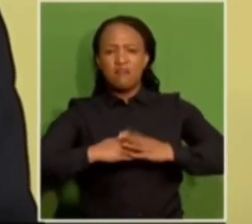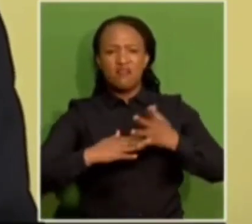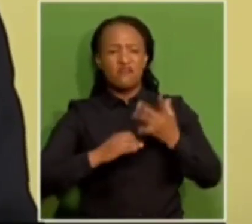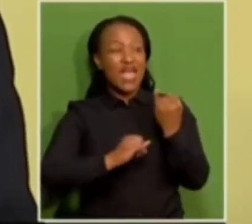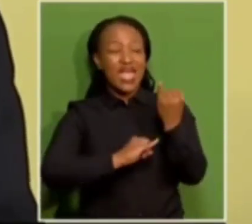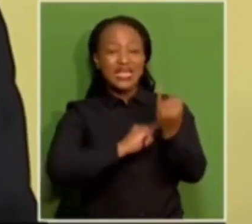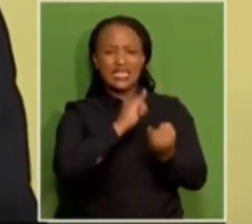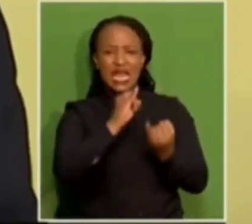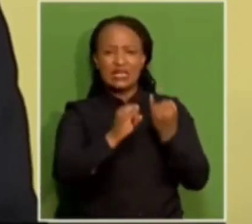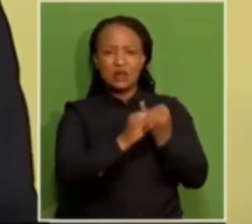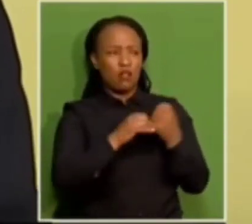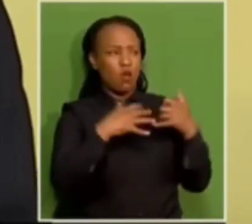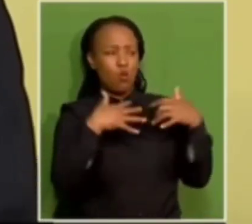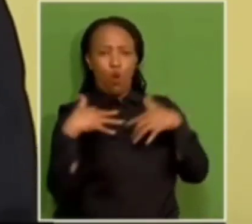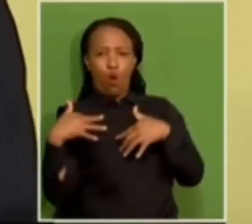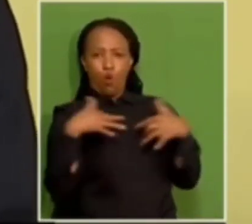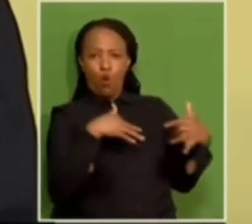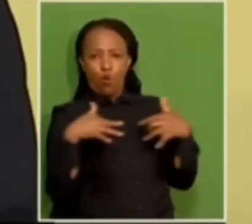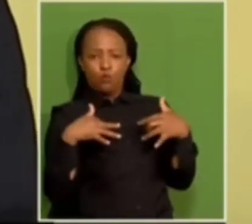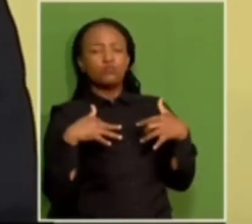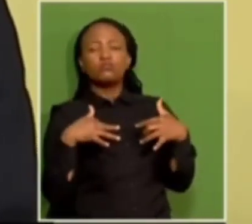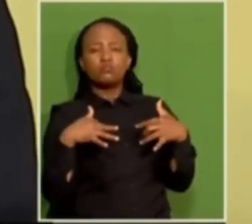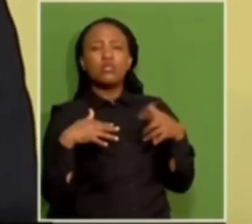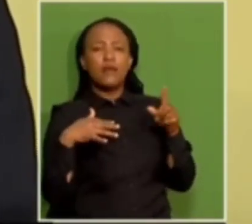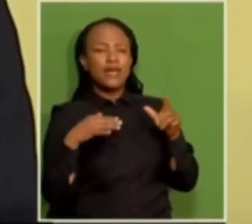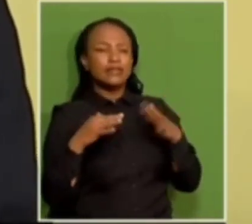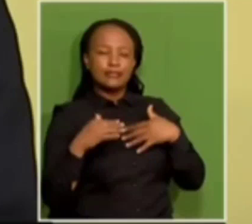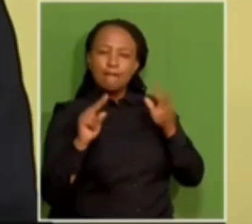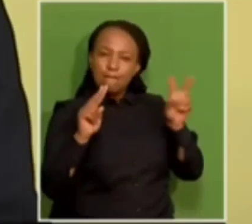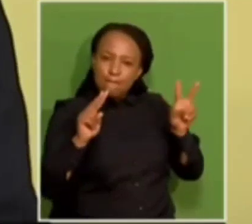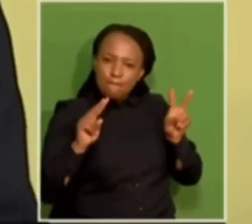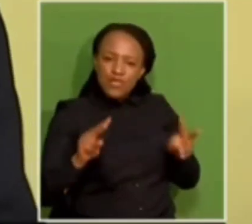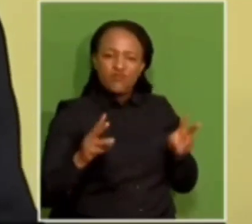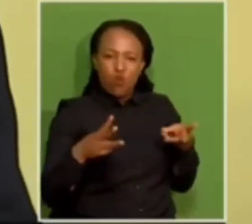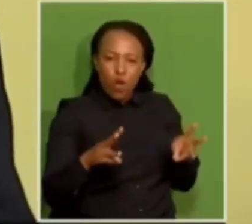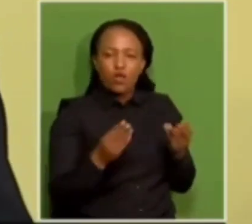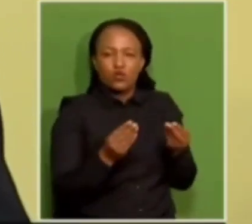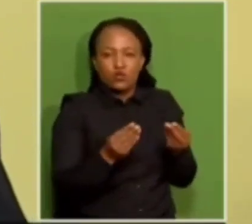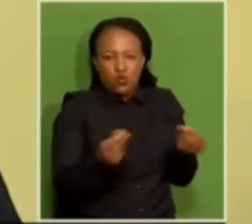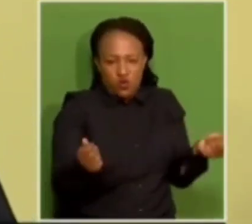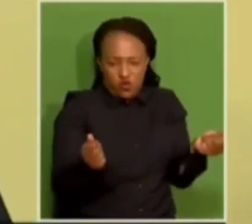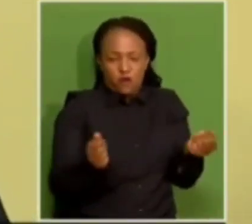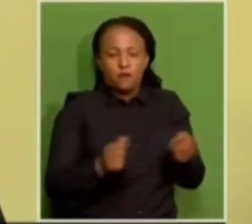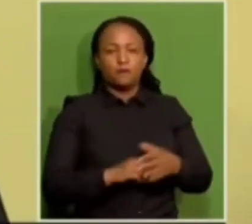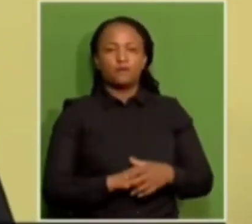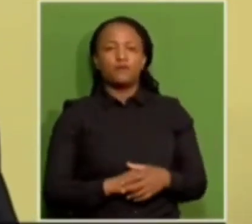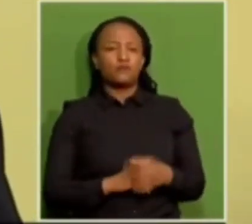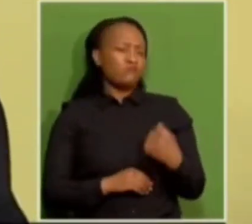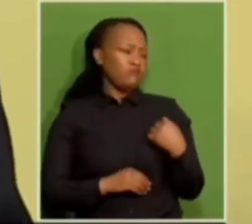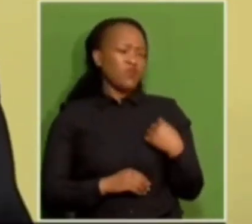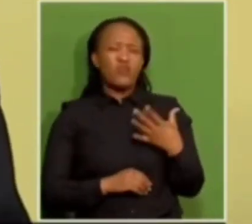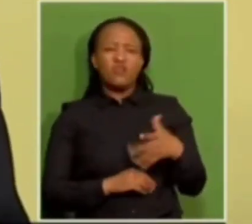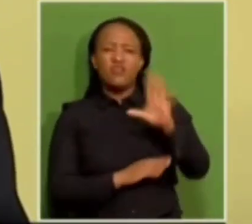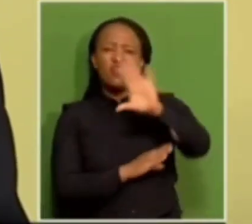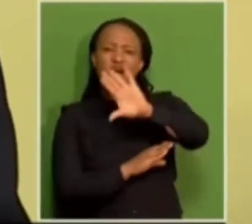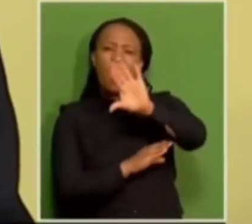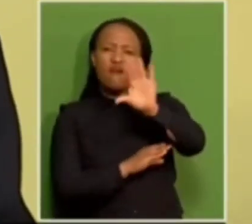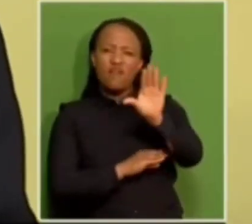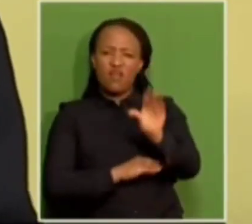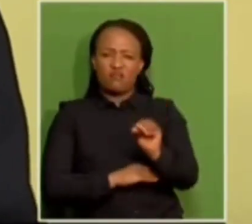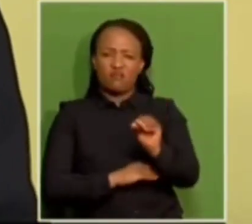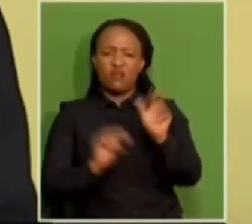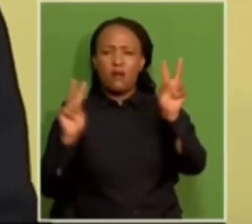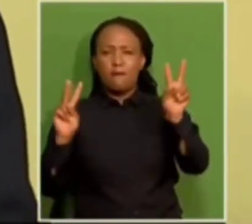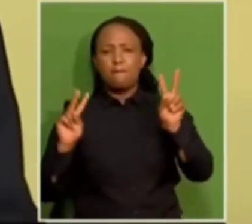shall settle their international disputes by peaceful means more recently we participated in the African